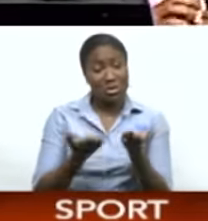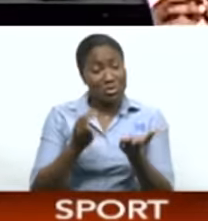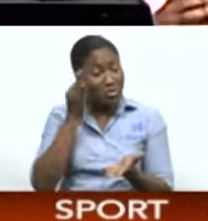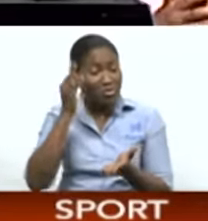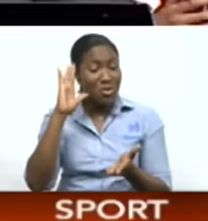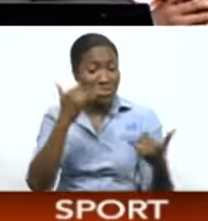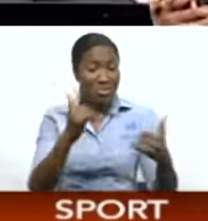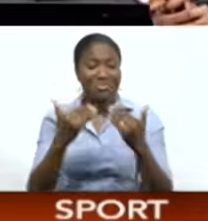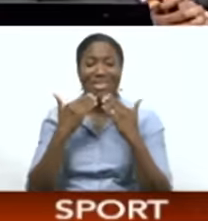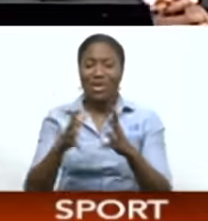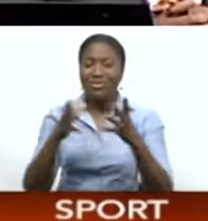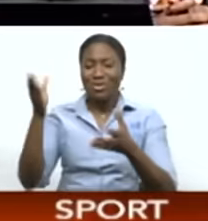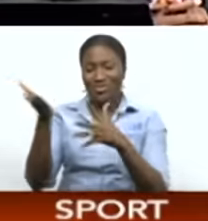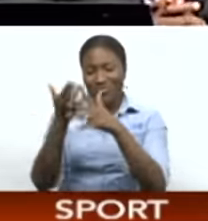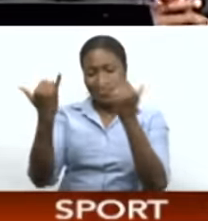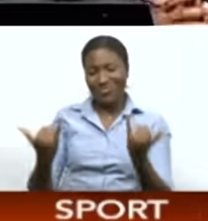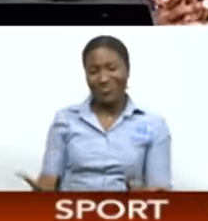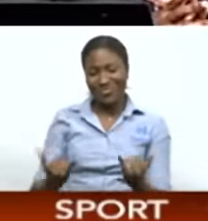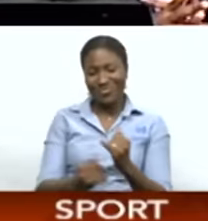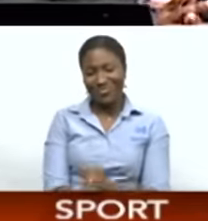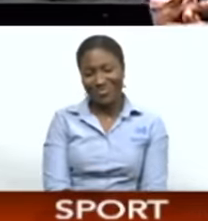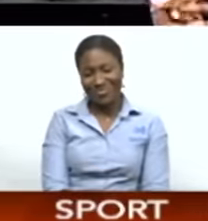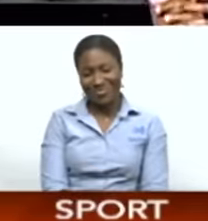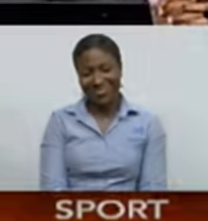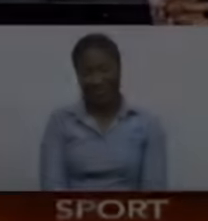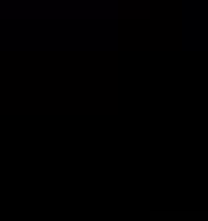All right, thank you so much, Chavesi. Let's take a break. We'll be right back.